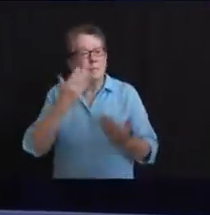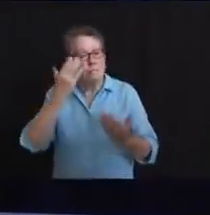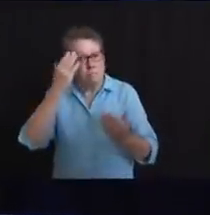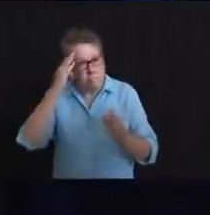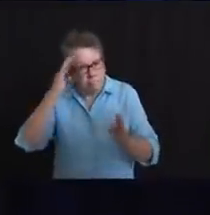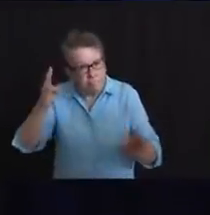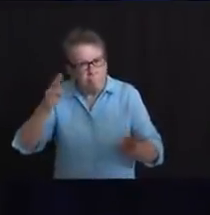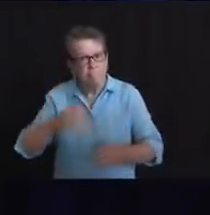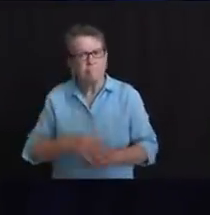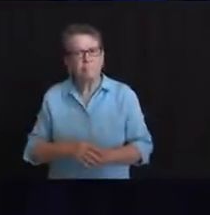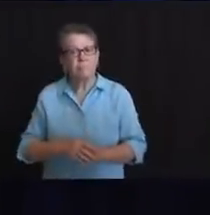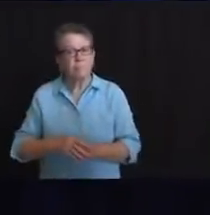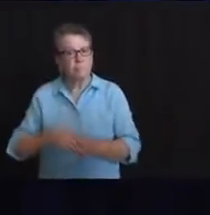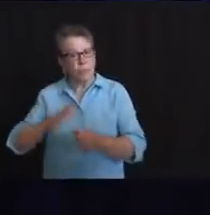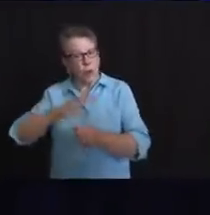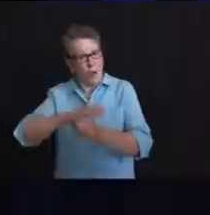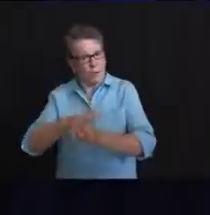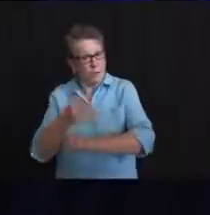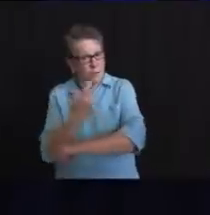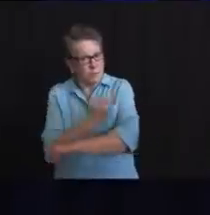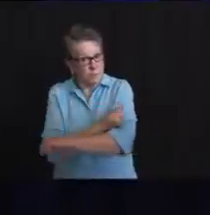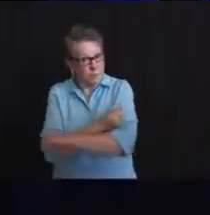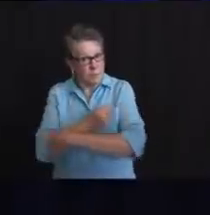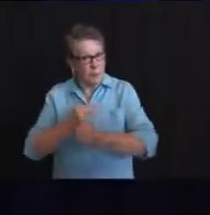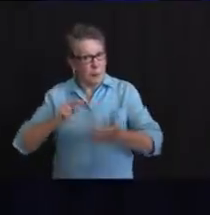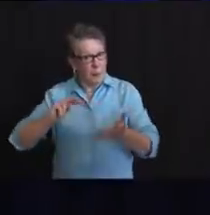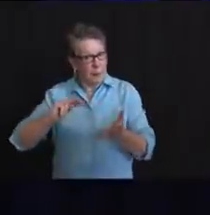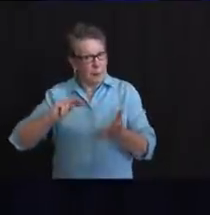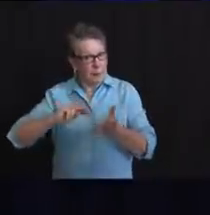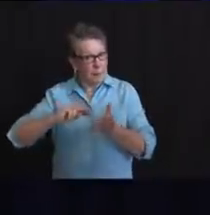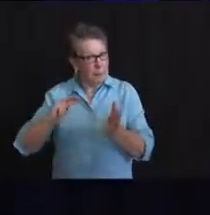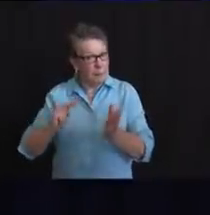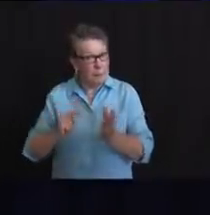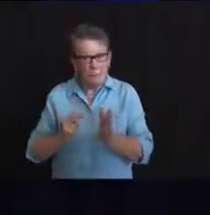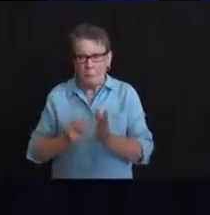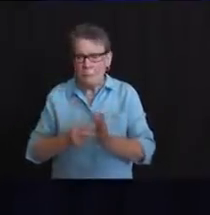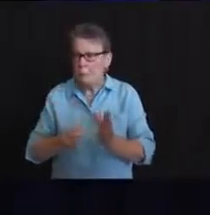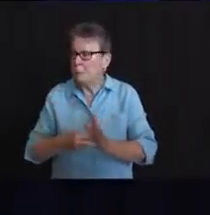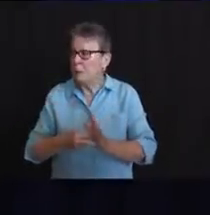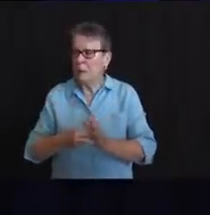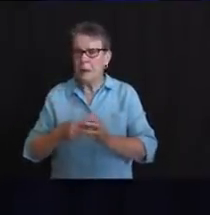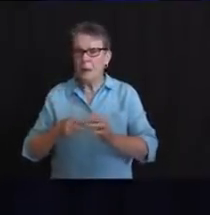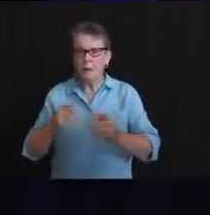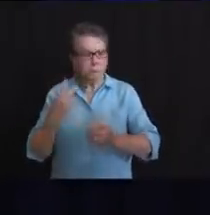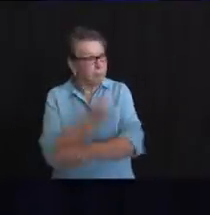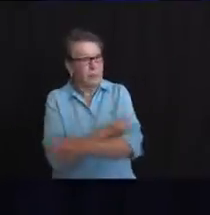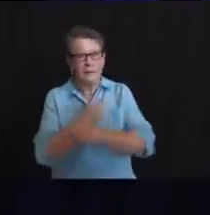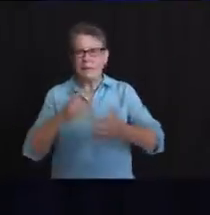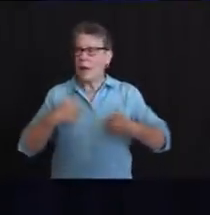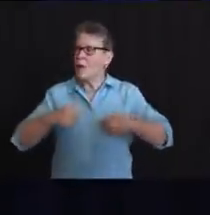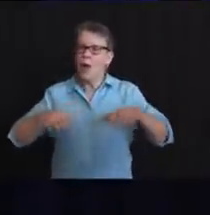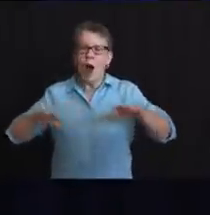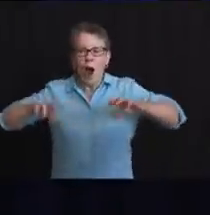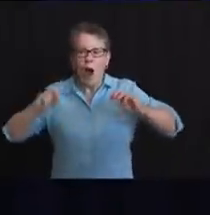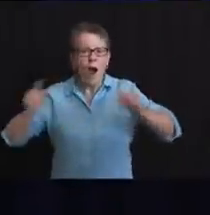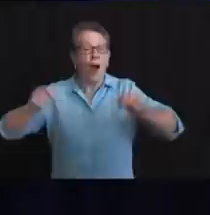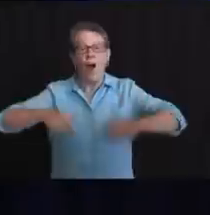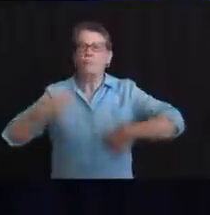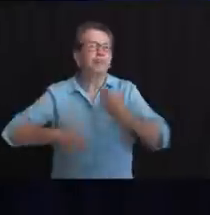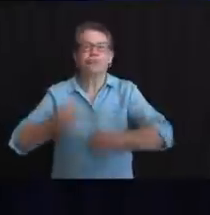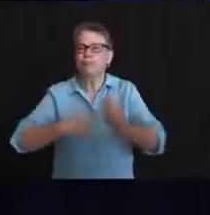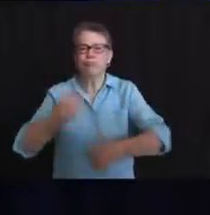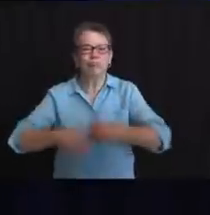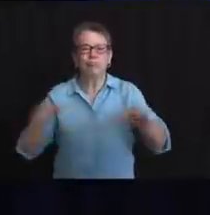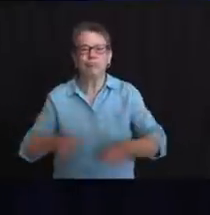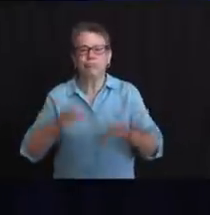residents to get back to many activities we enjoyed before the pandemic. Fully vaccinated individuals can visit